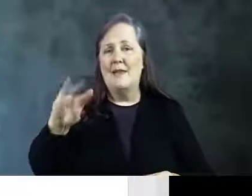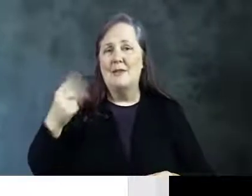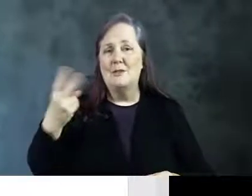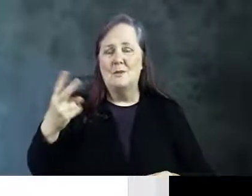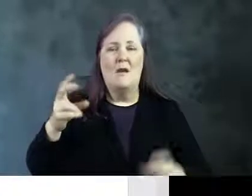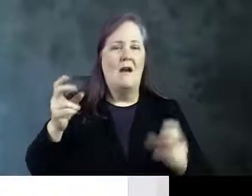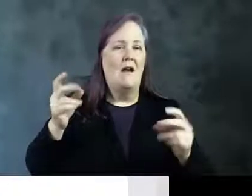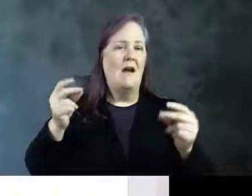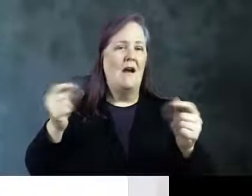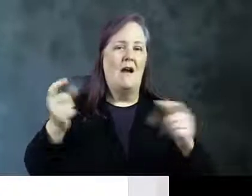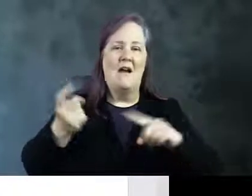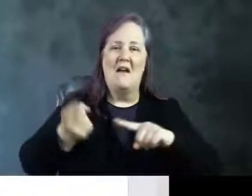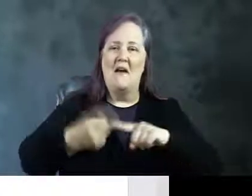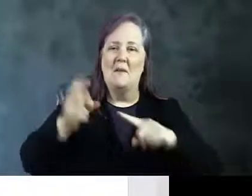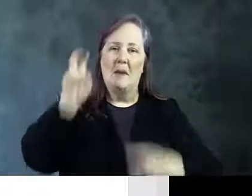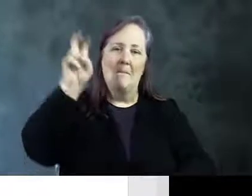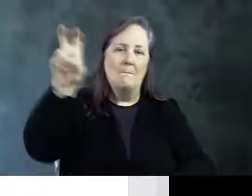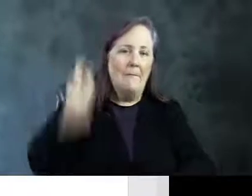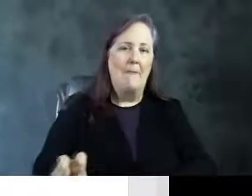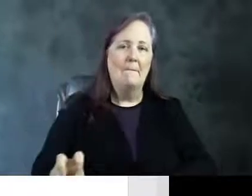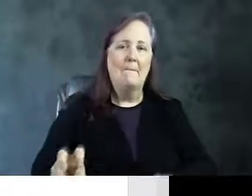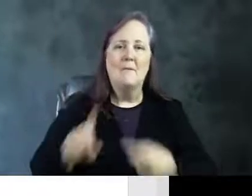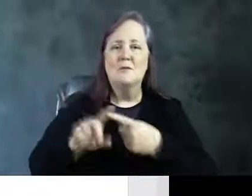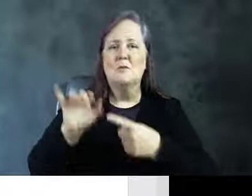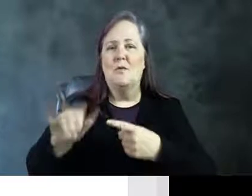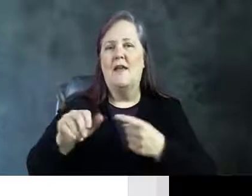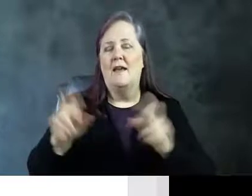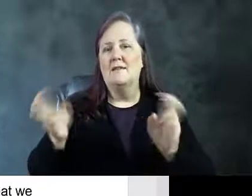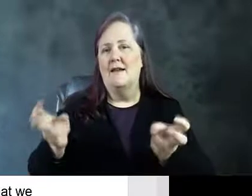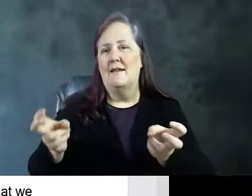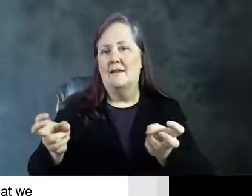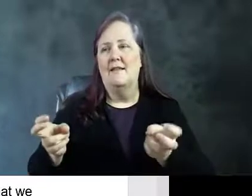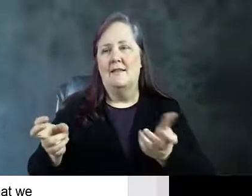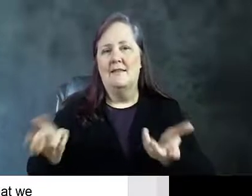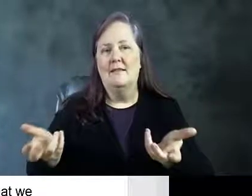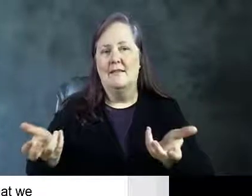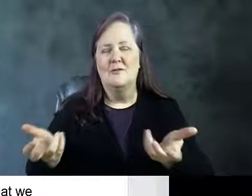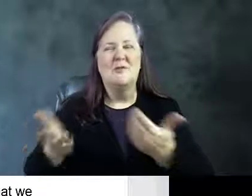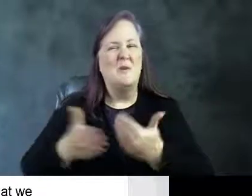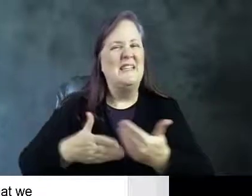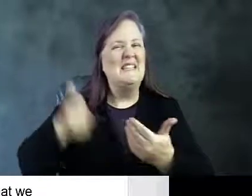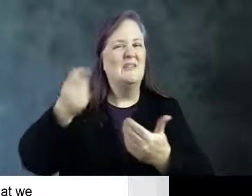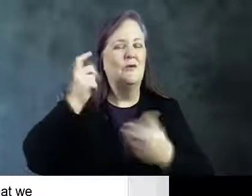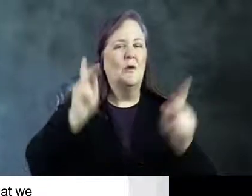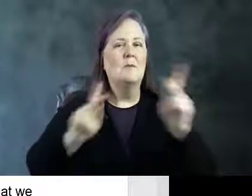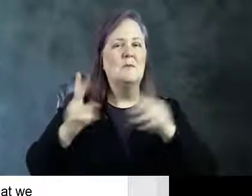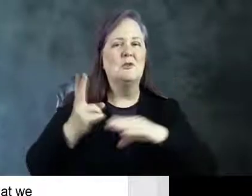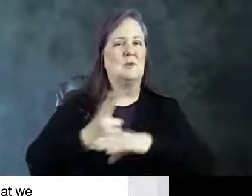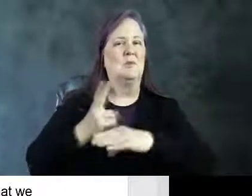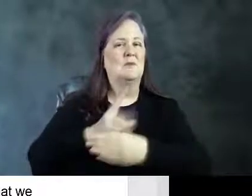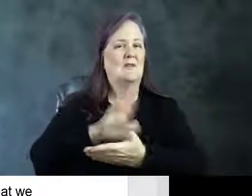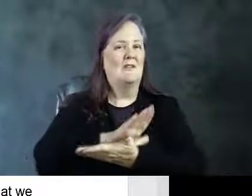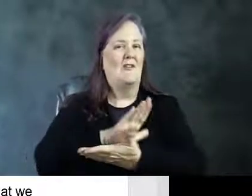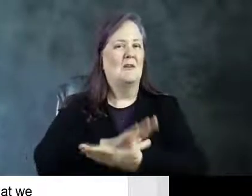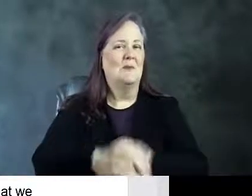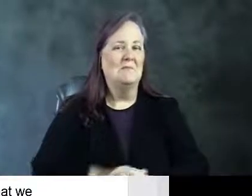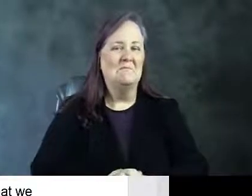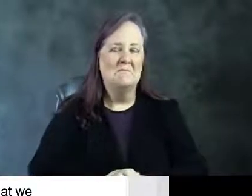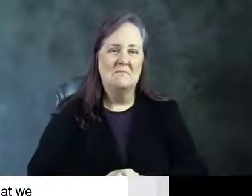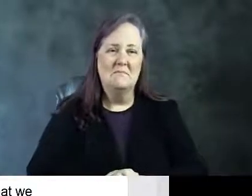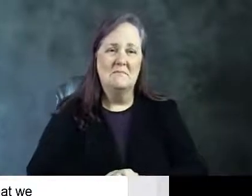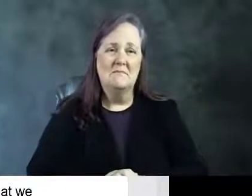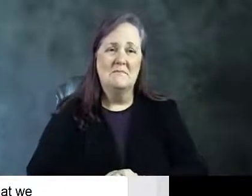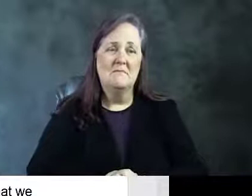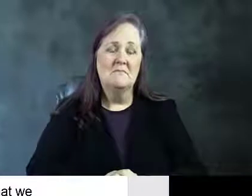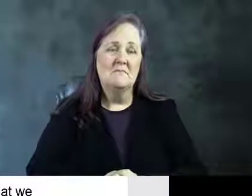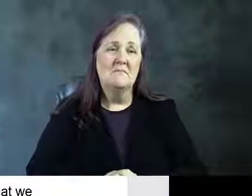going to navigate to that section of my document. So we just made it much easier for folks to navigate our document. Maybe I am a